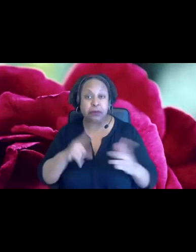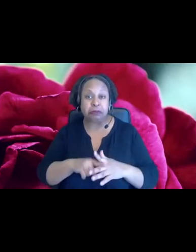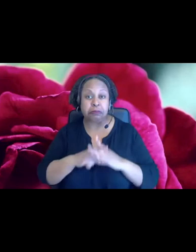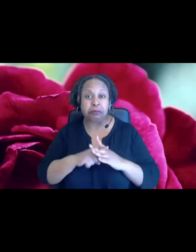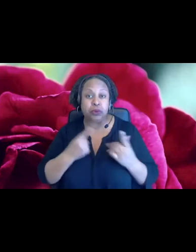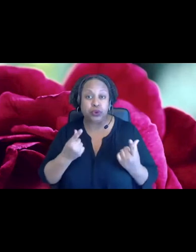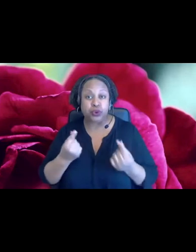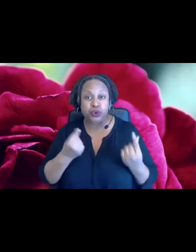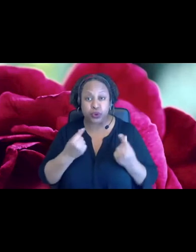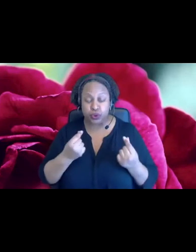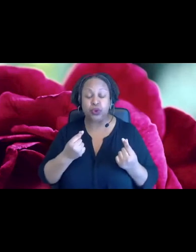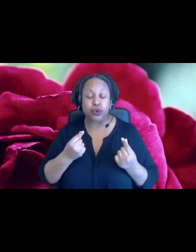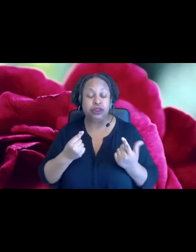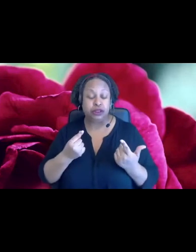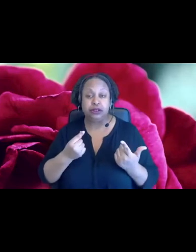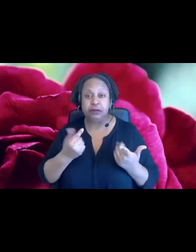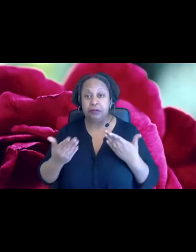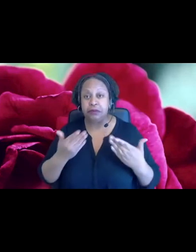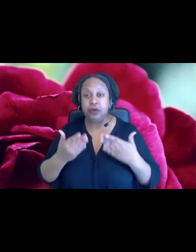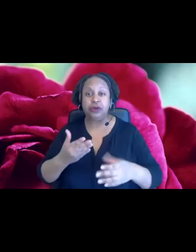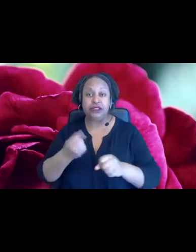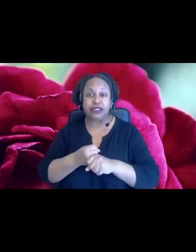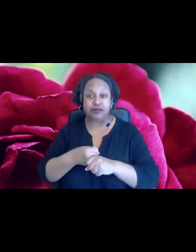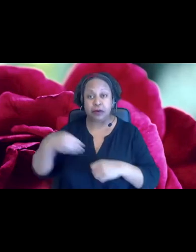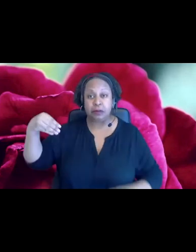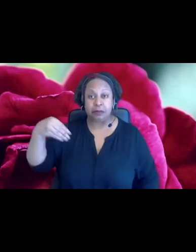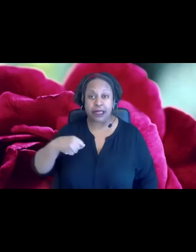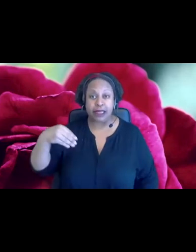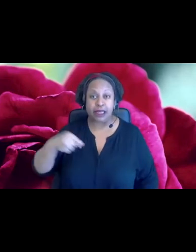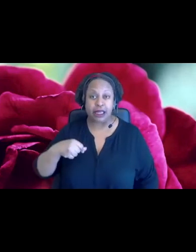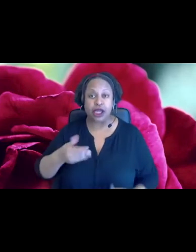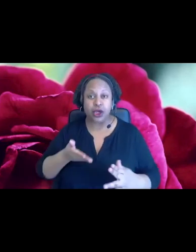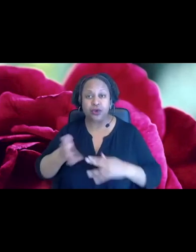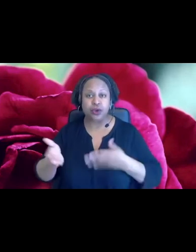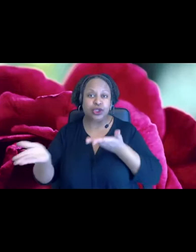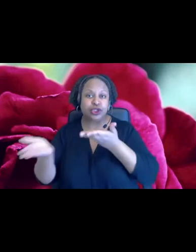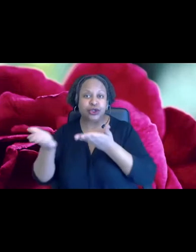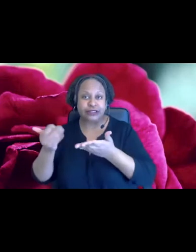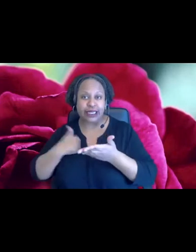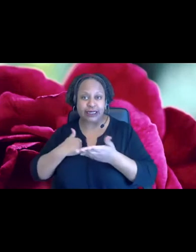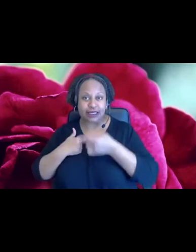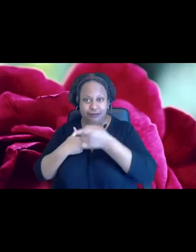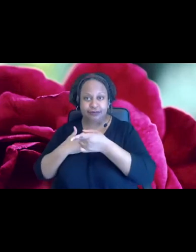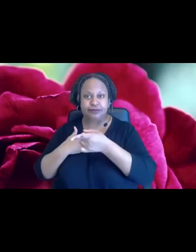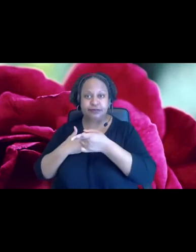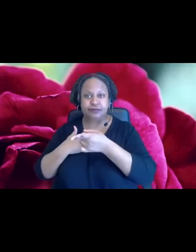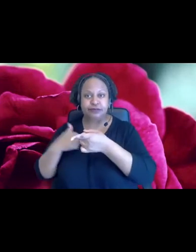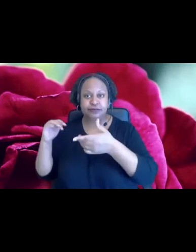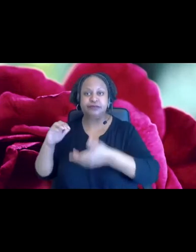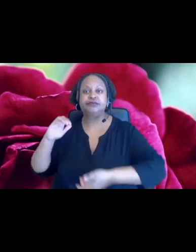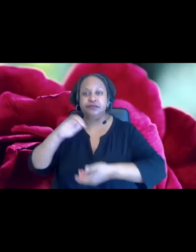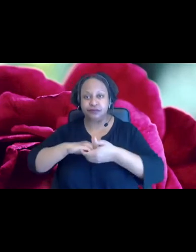have received these payments through Service Canada in conjunction